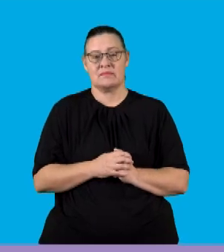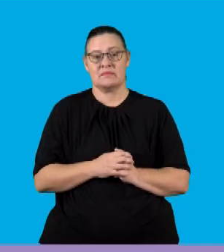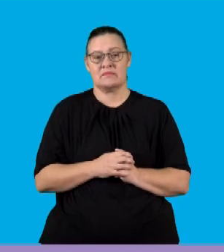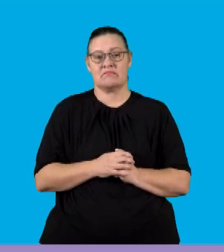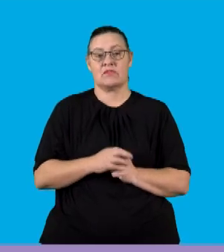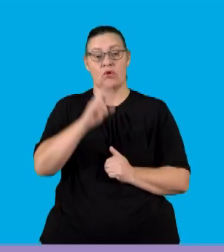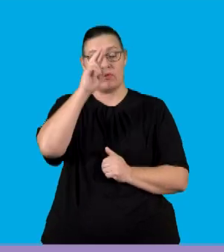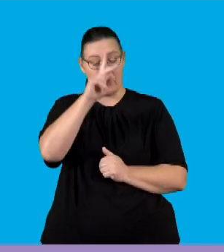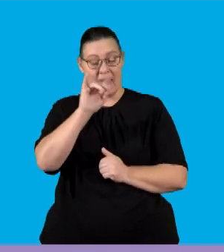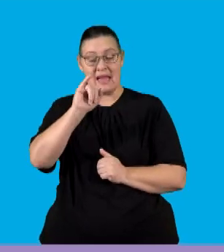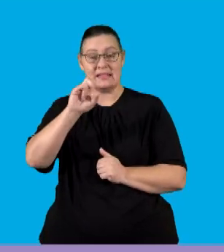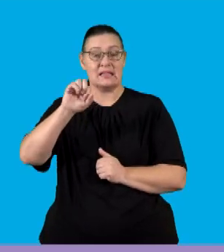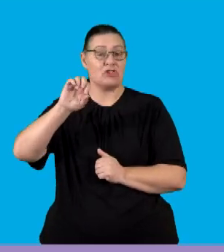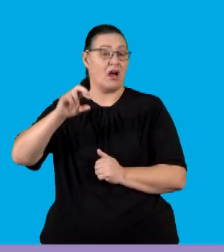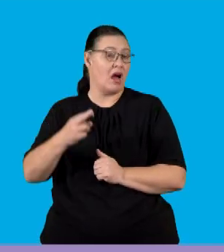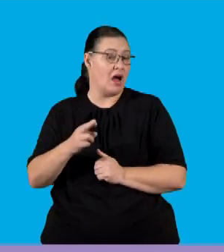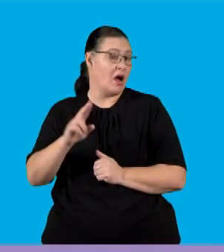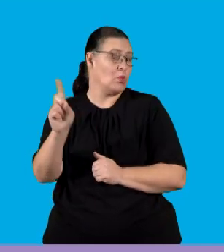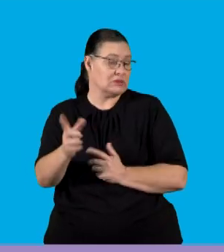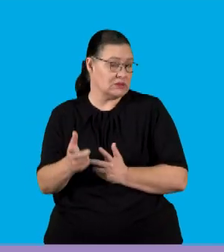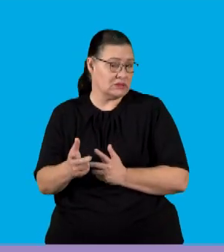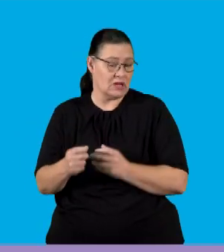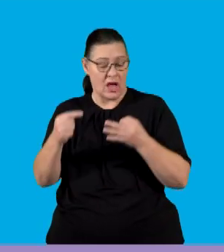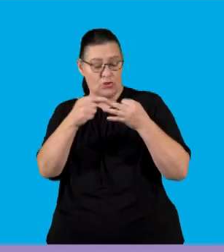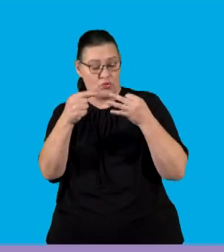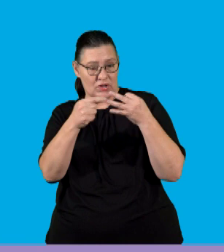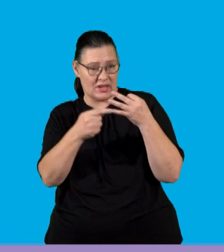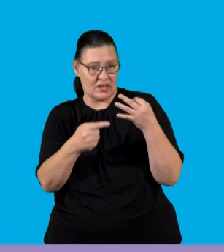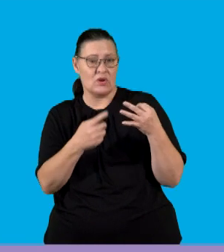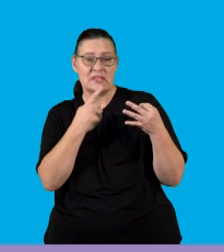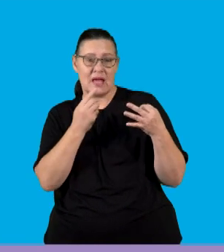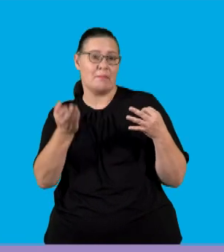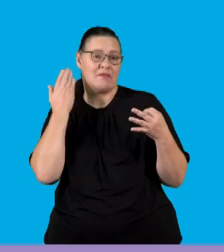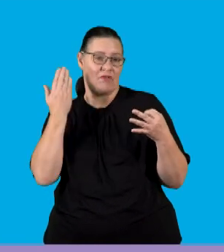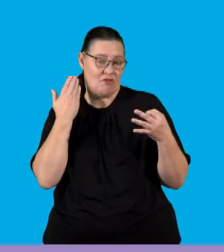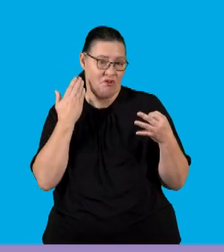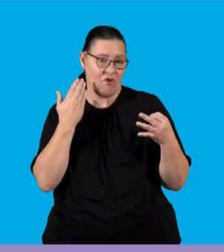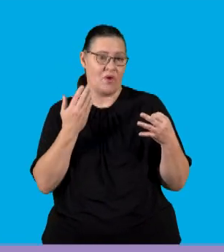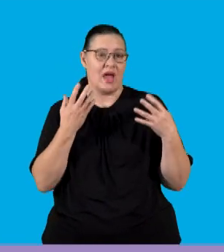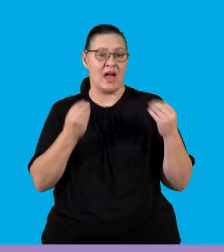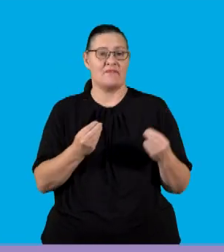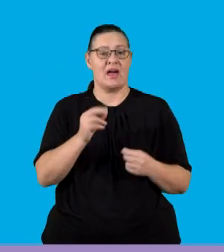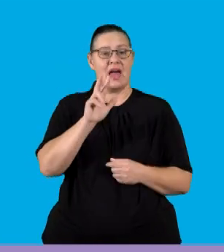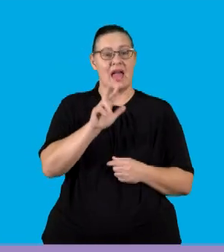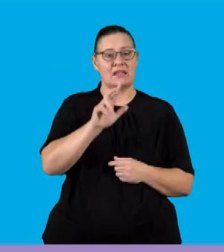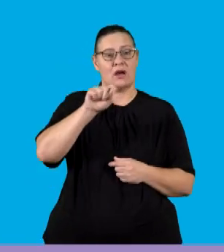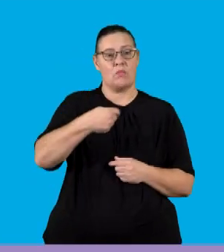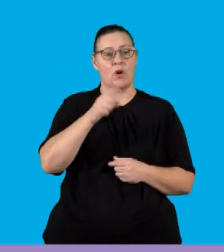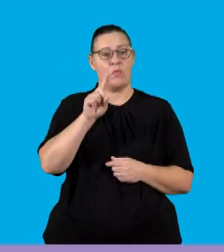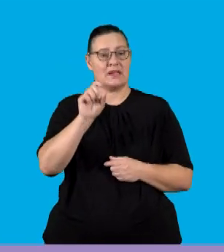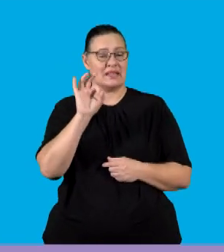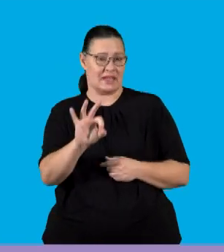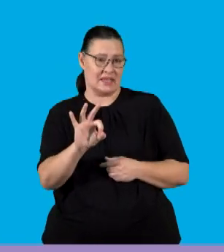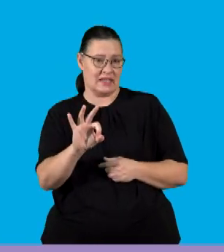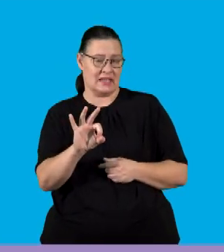So again, remember those 3 points. And as we have stated in the beginning, we had 8,13. So we know